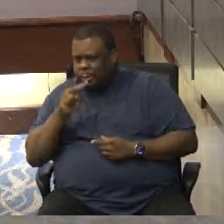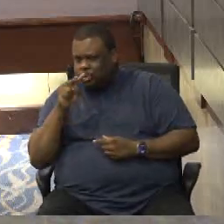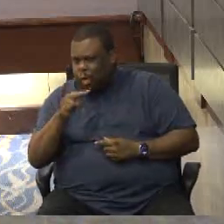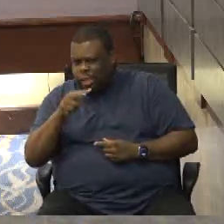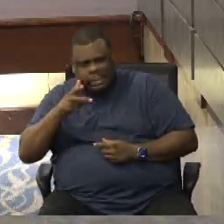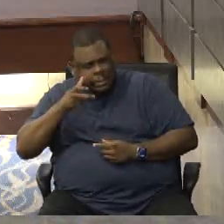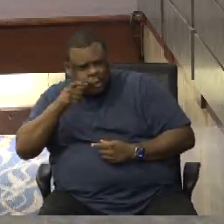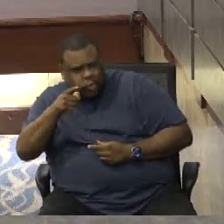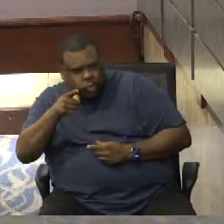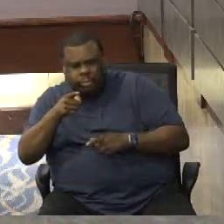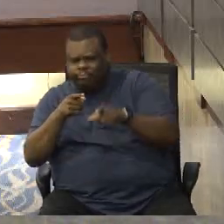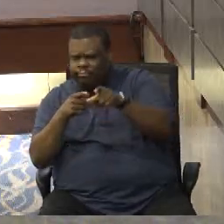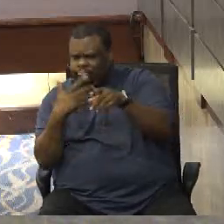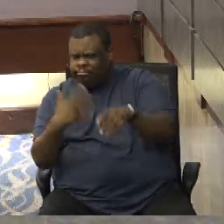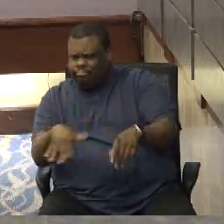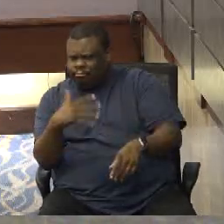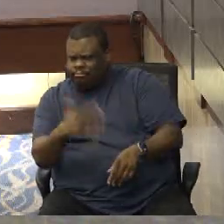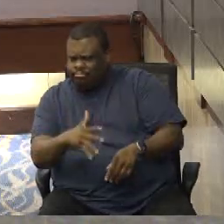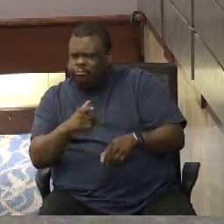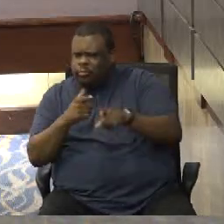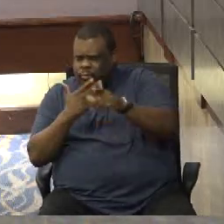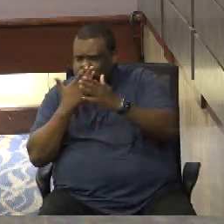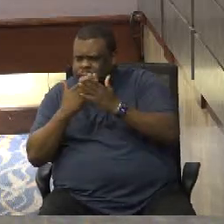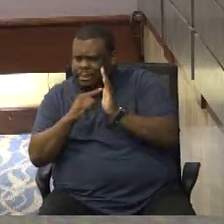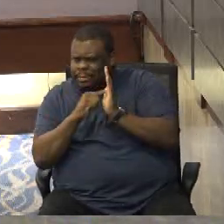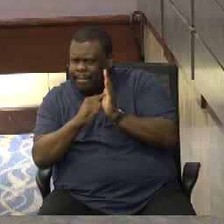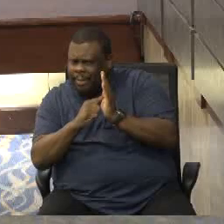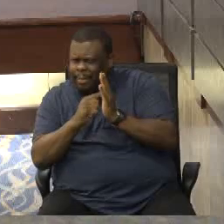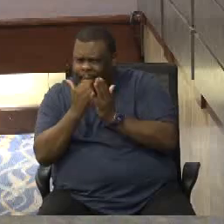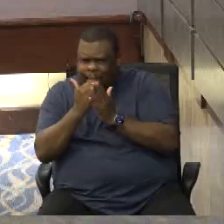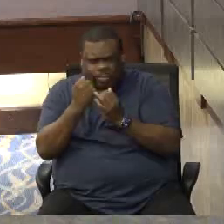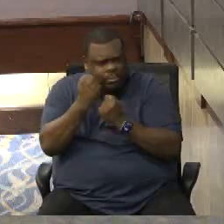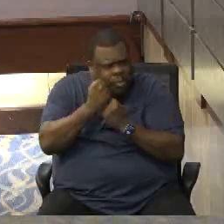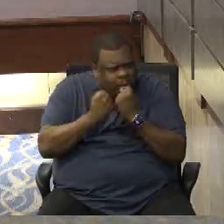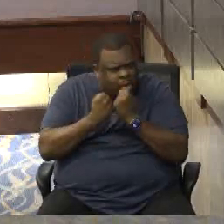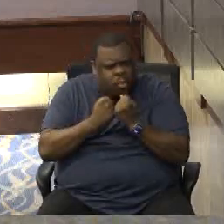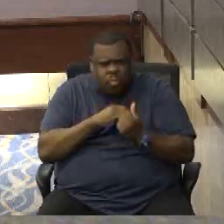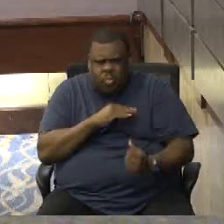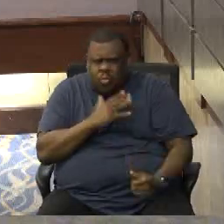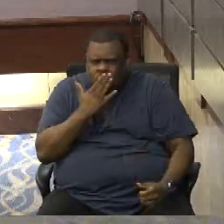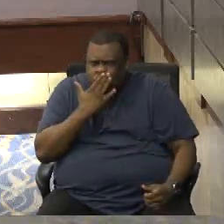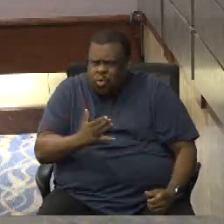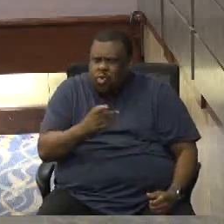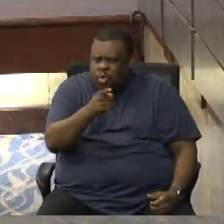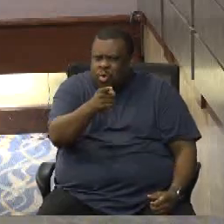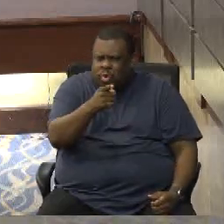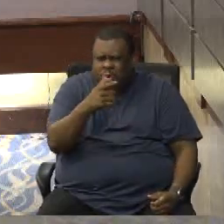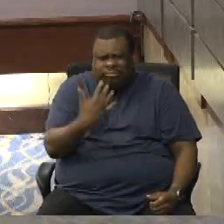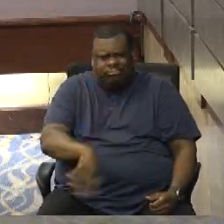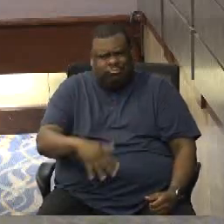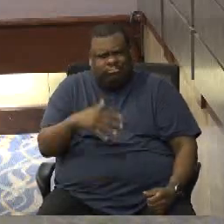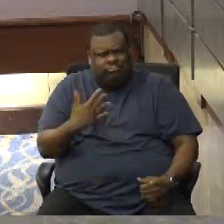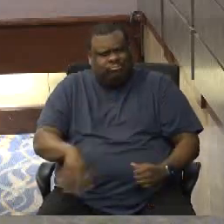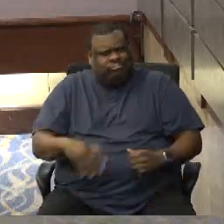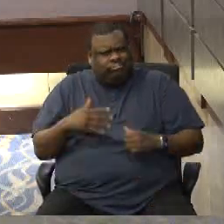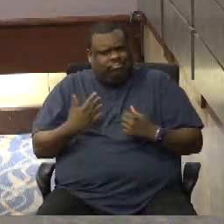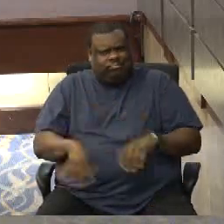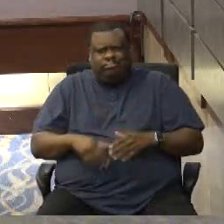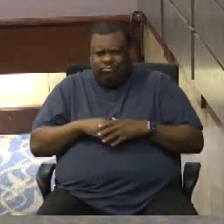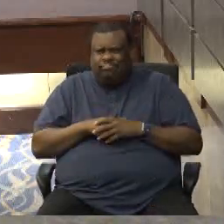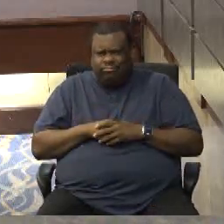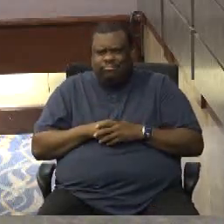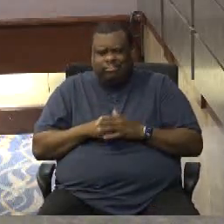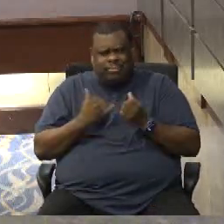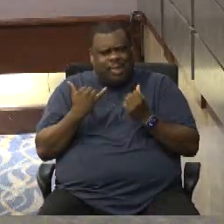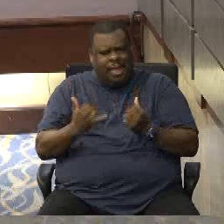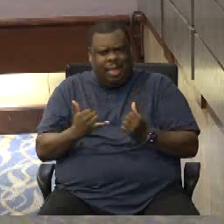But I heard what you said, and I said, and I just want you to know, you know, your impact, you know, in this historical